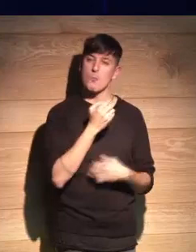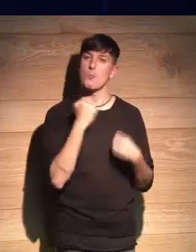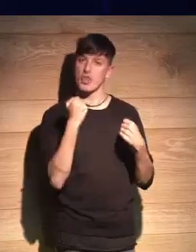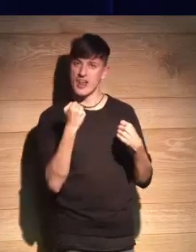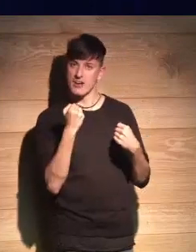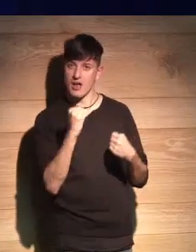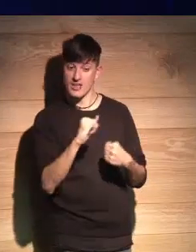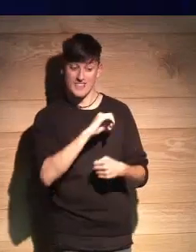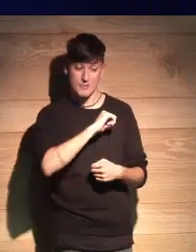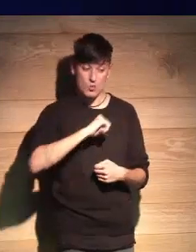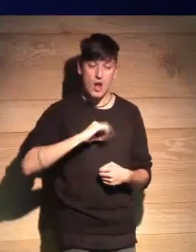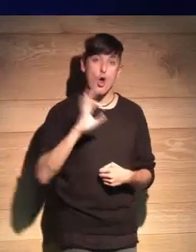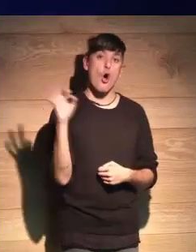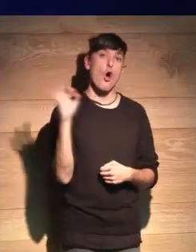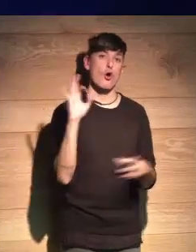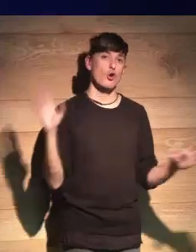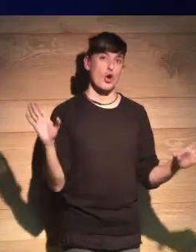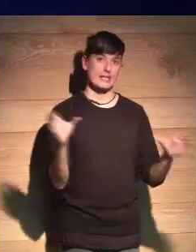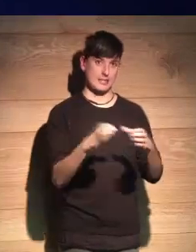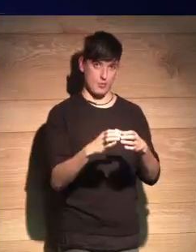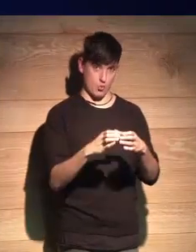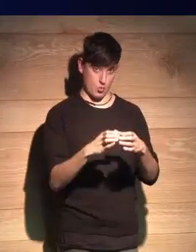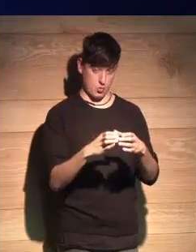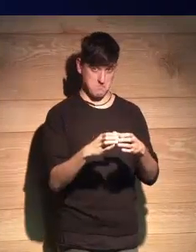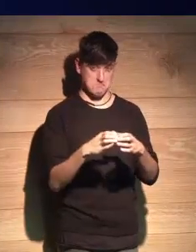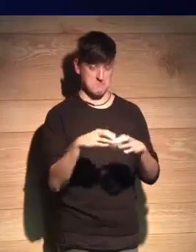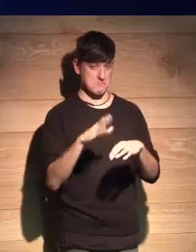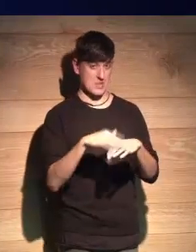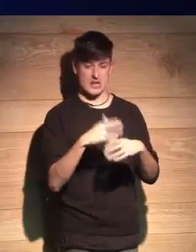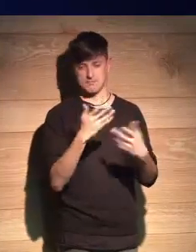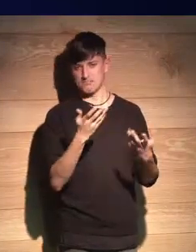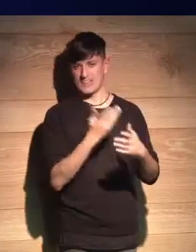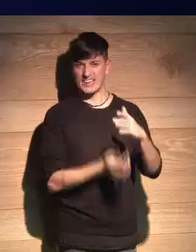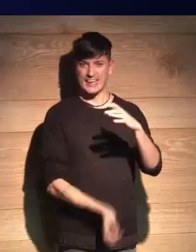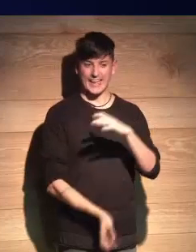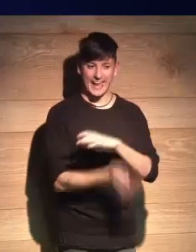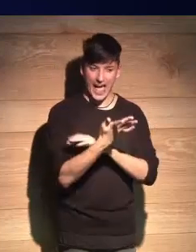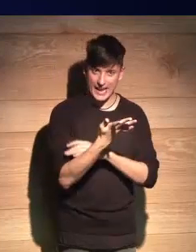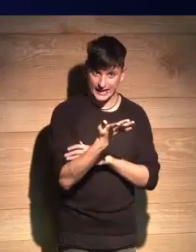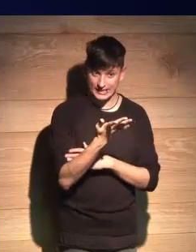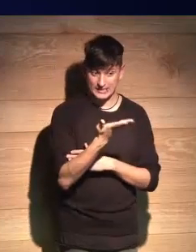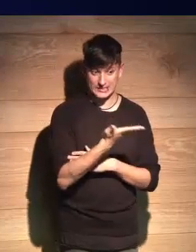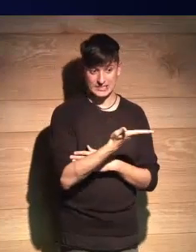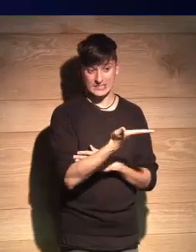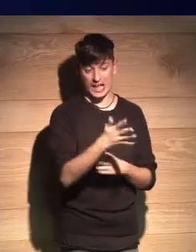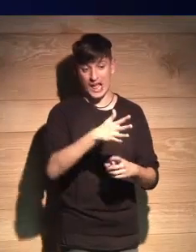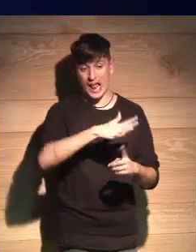have the commitment and the power, both individual or collective, of being able to